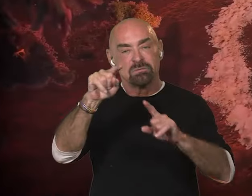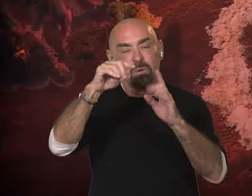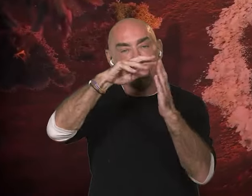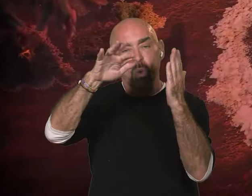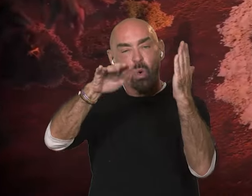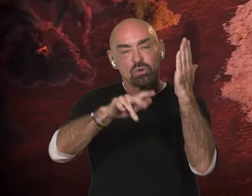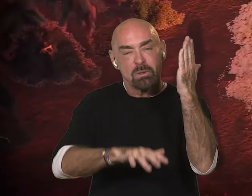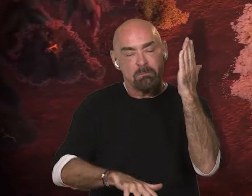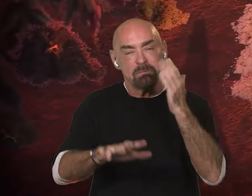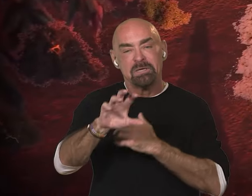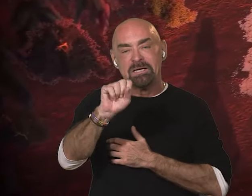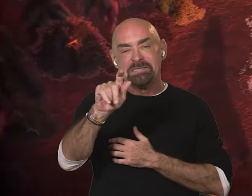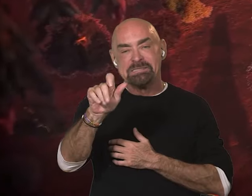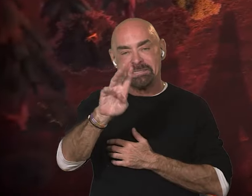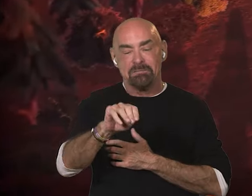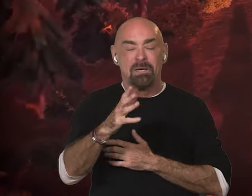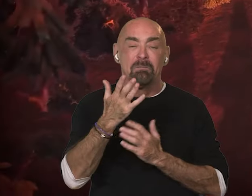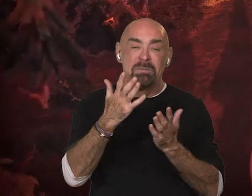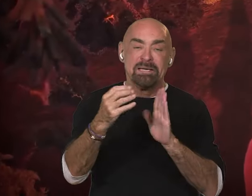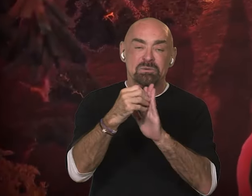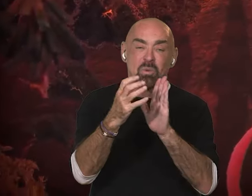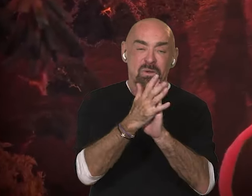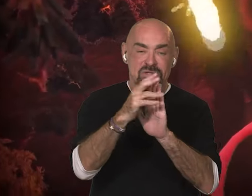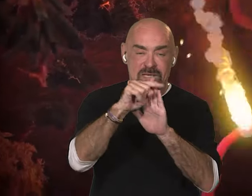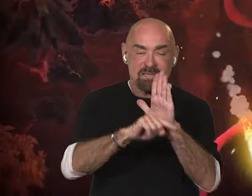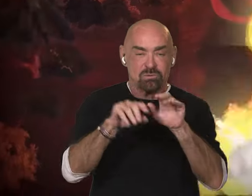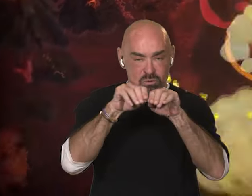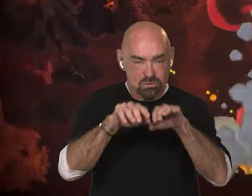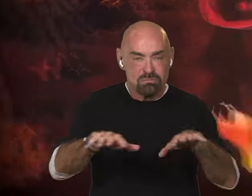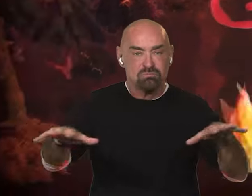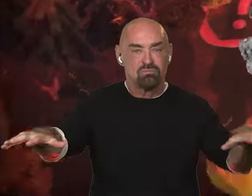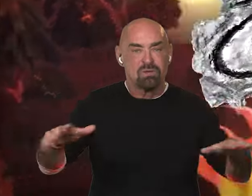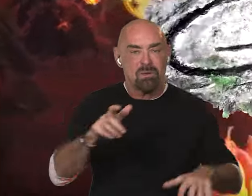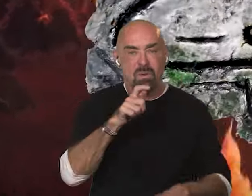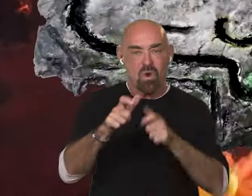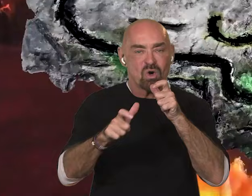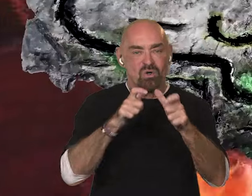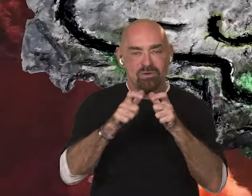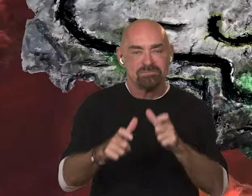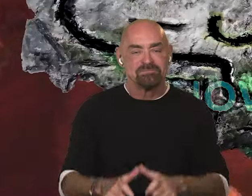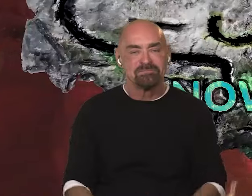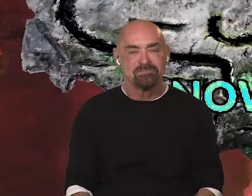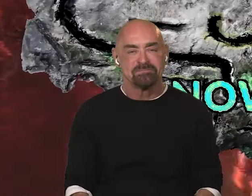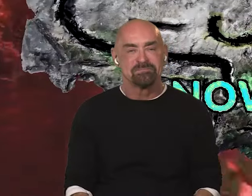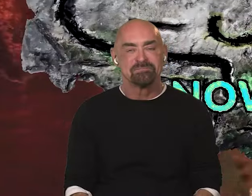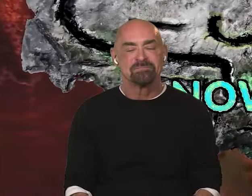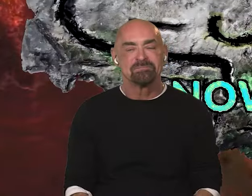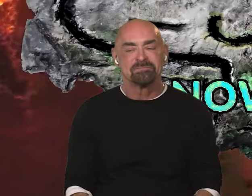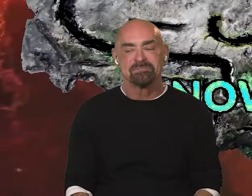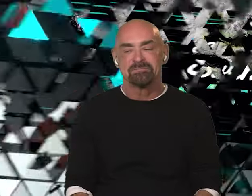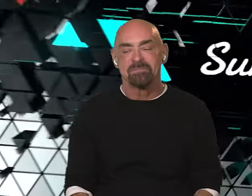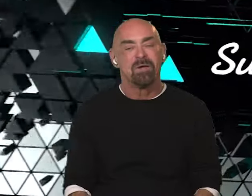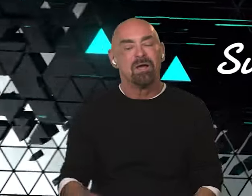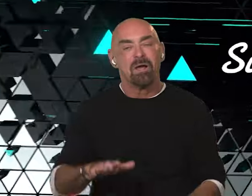Judoro is coming out this autumn on Steam. Please wishlist and help spread the word. Thank you.